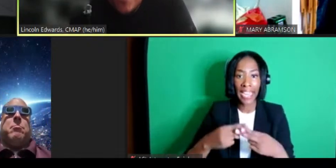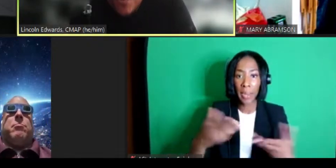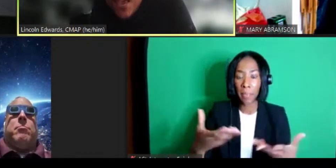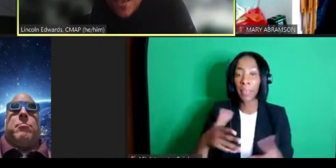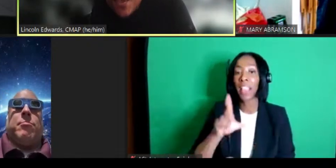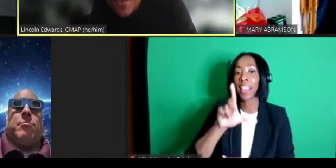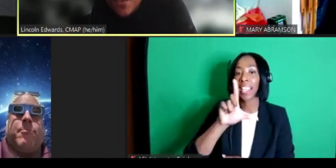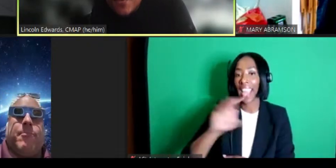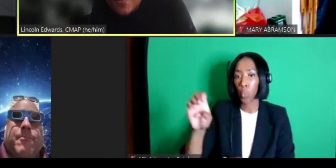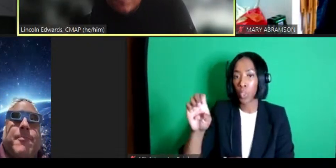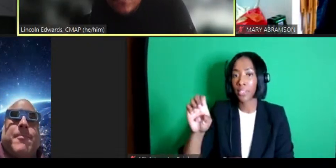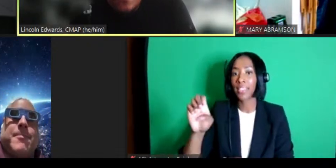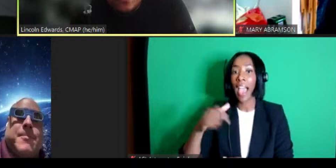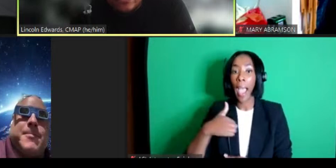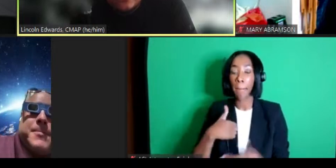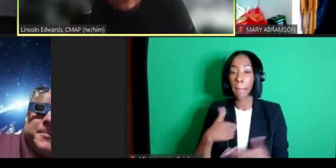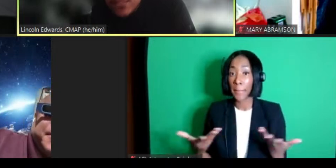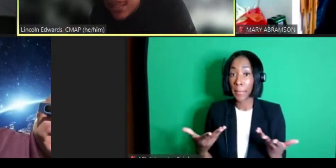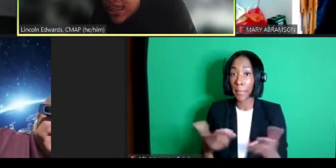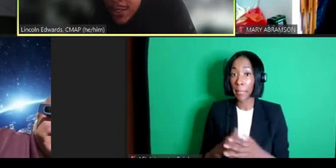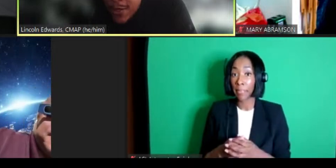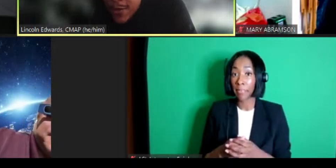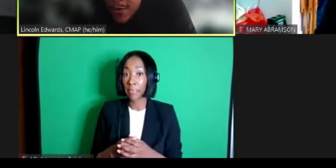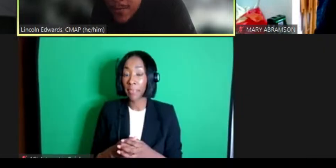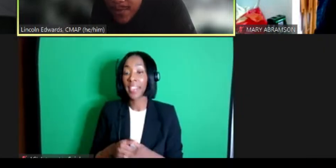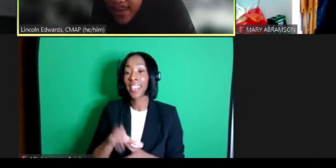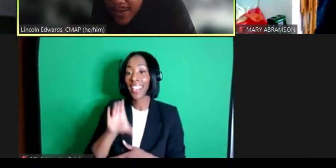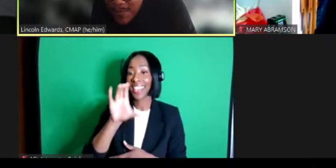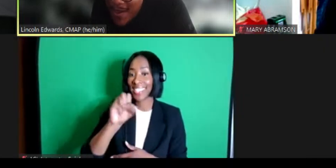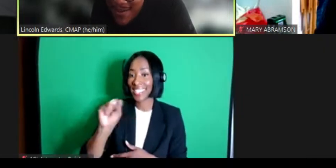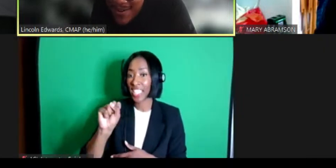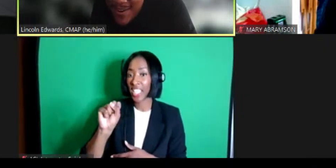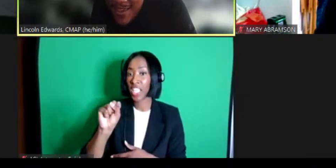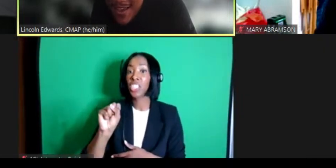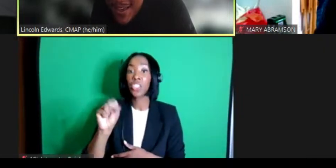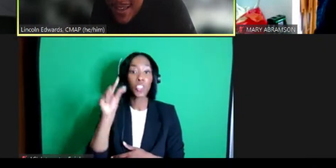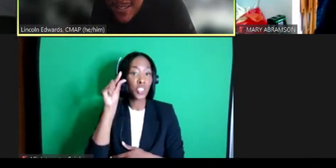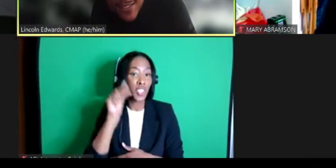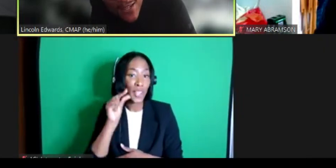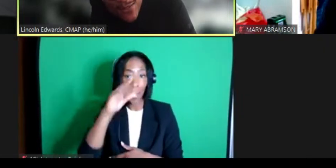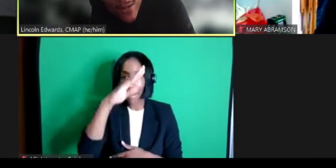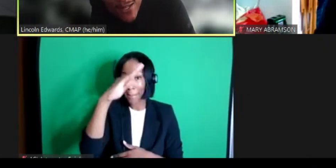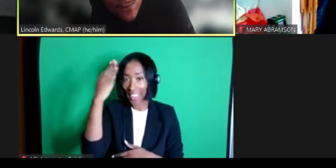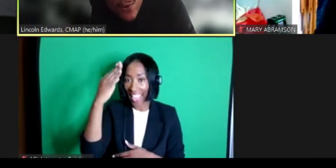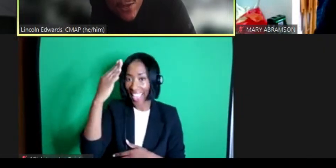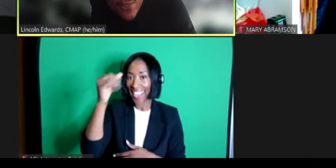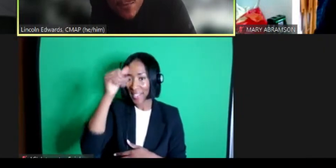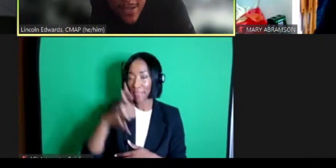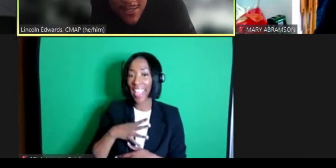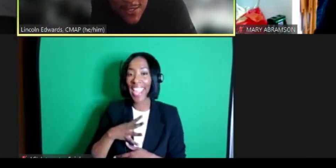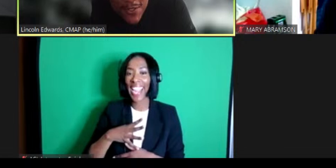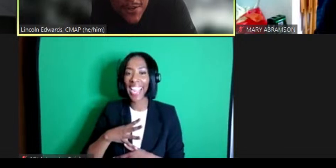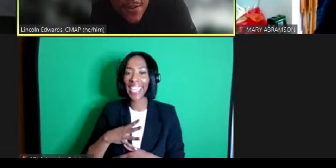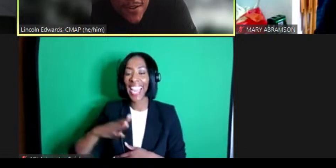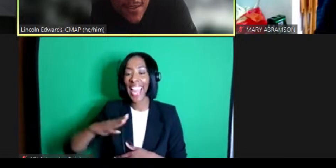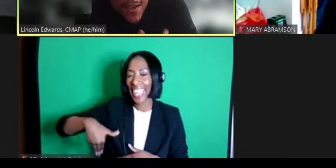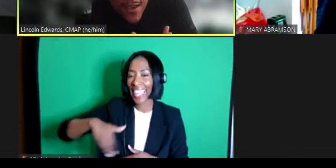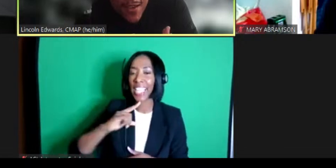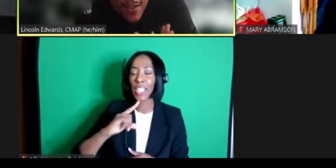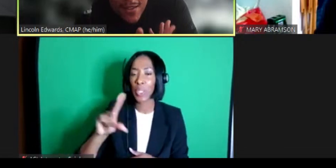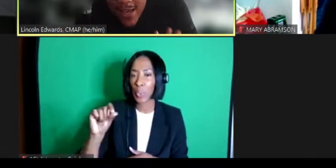I'm a cisgendered black man in his late 20s with a black